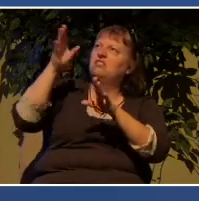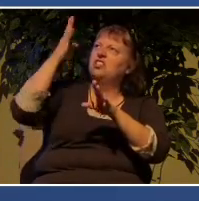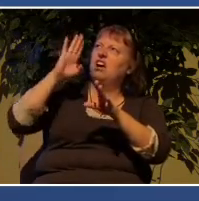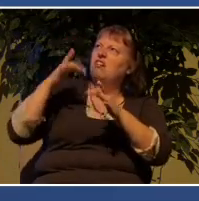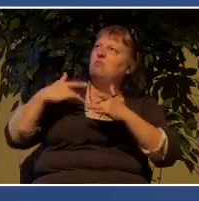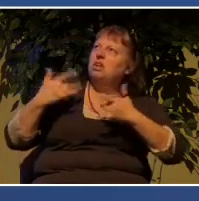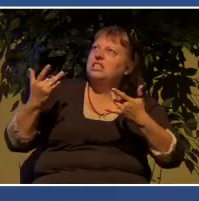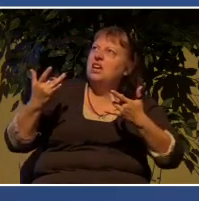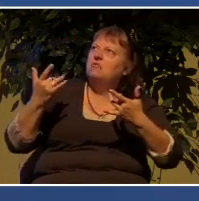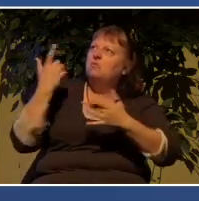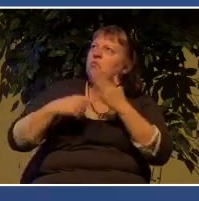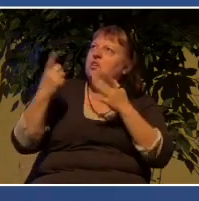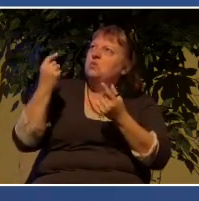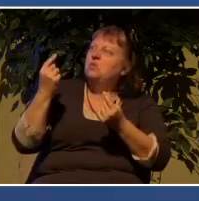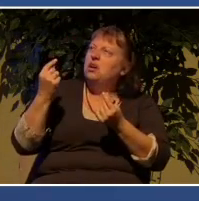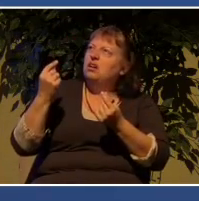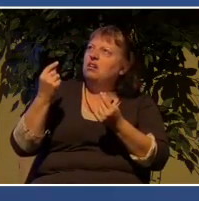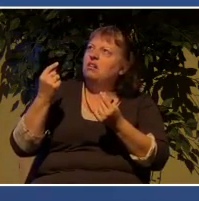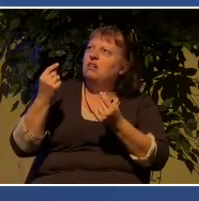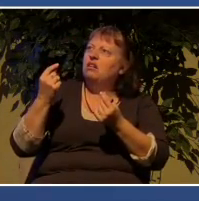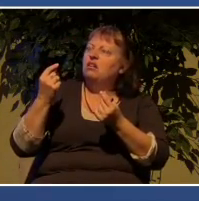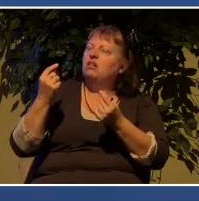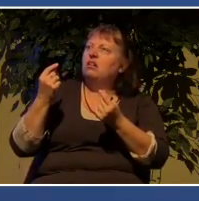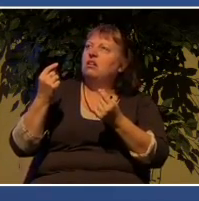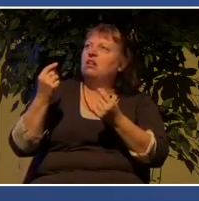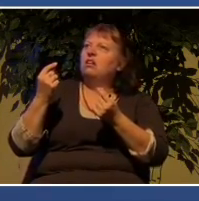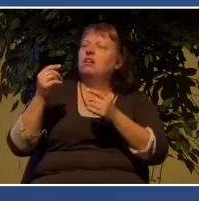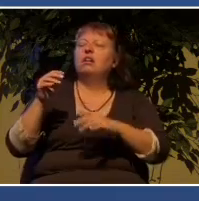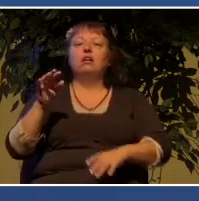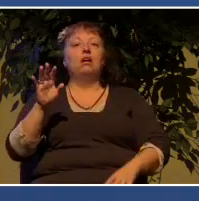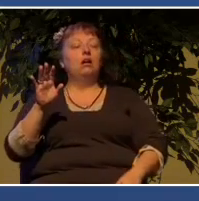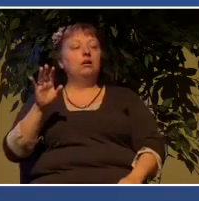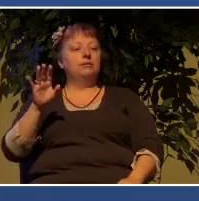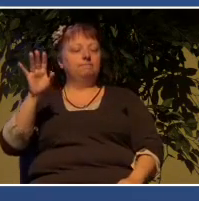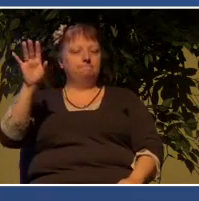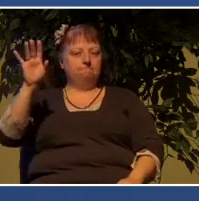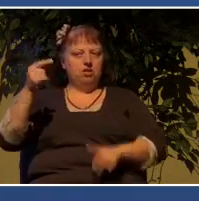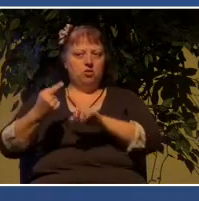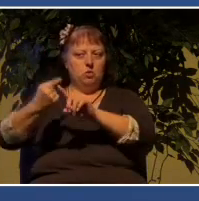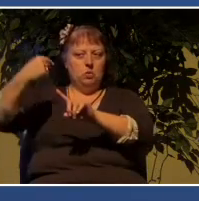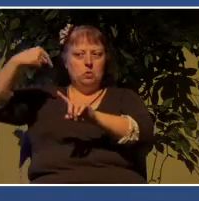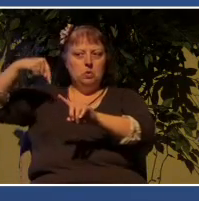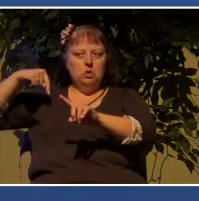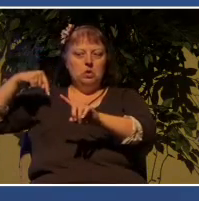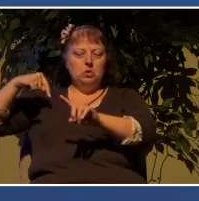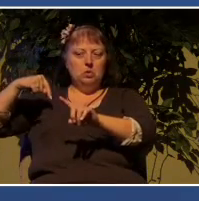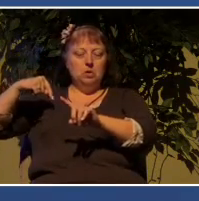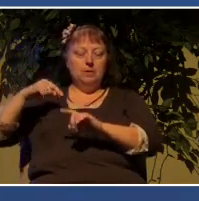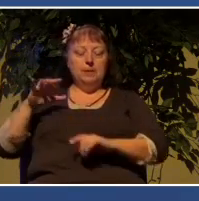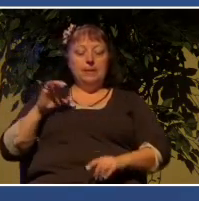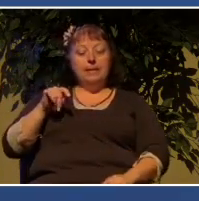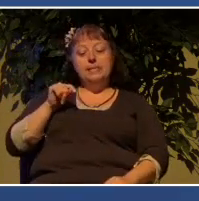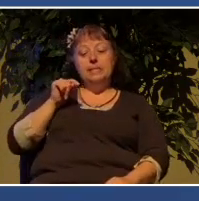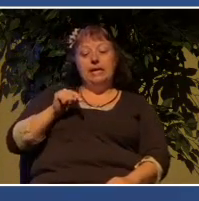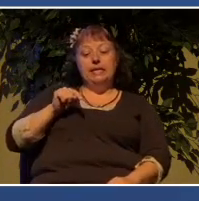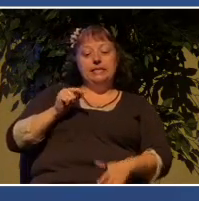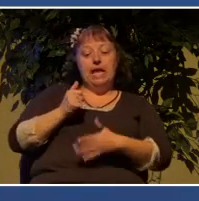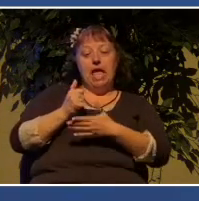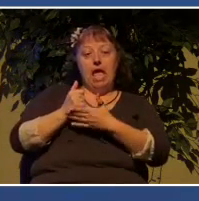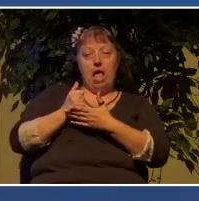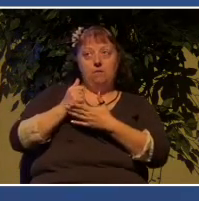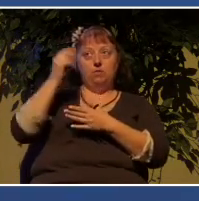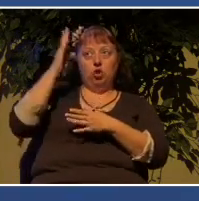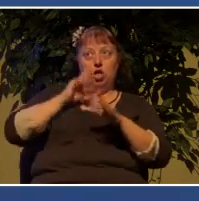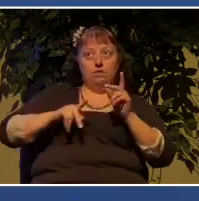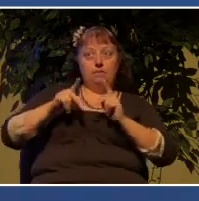always retreat to the question, does this help God's people love God better? Does this